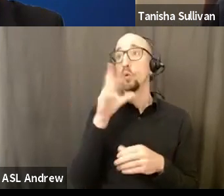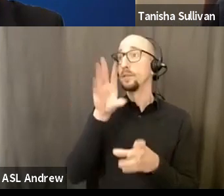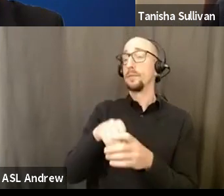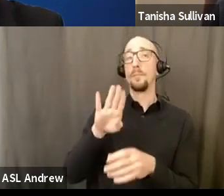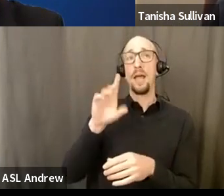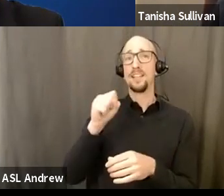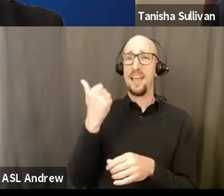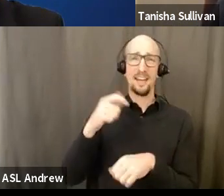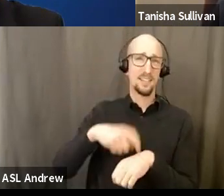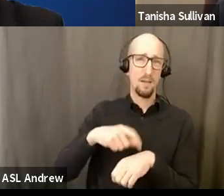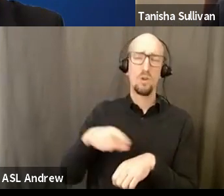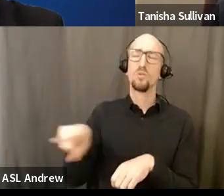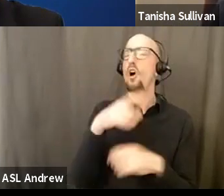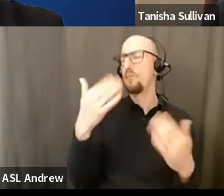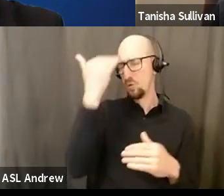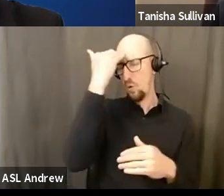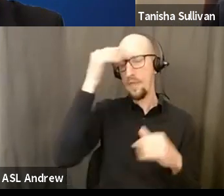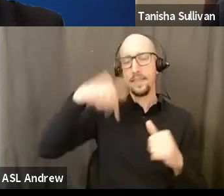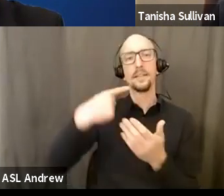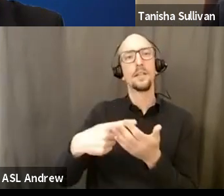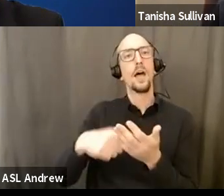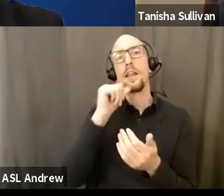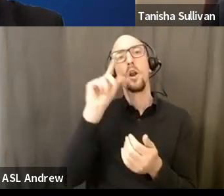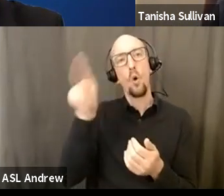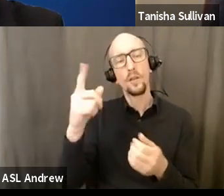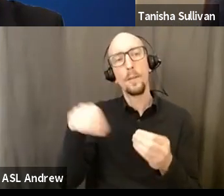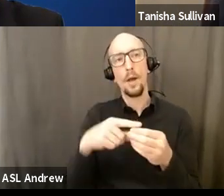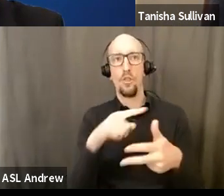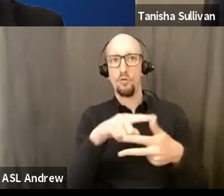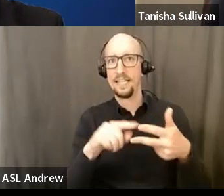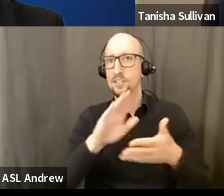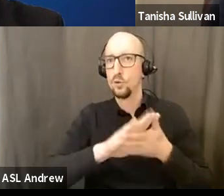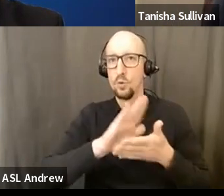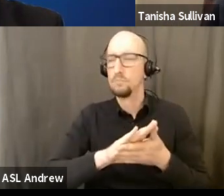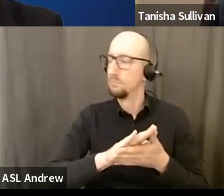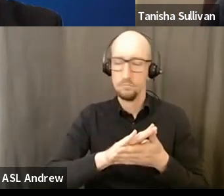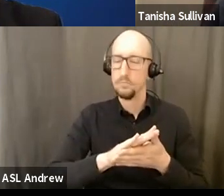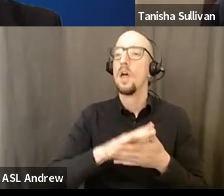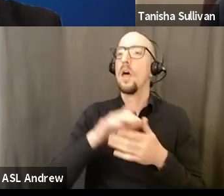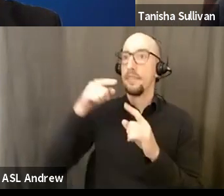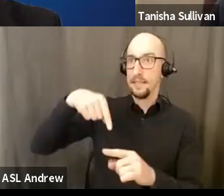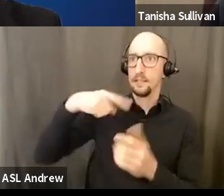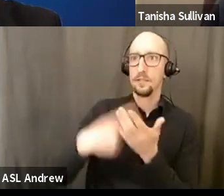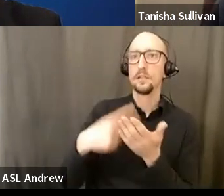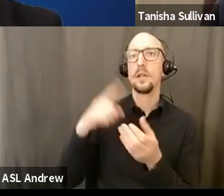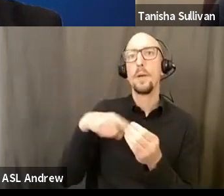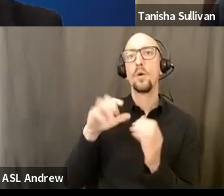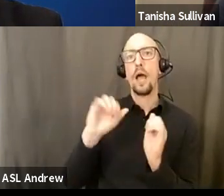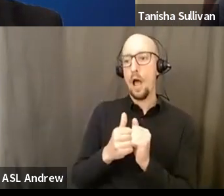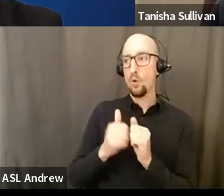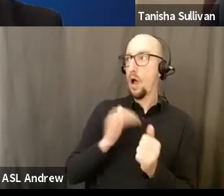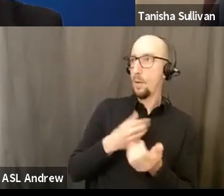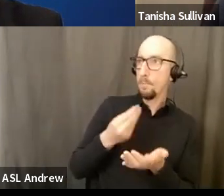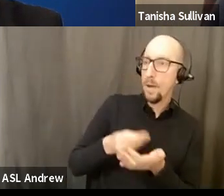time knows that this discussion is not about 3 schools. It's about the myriad ways in which the concentration of resources